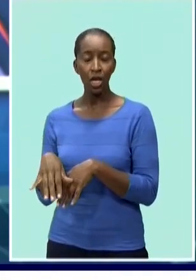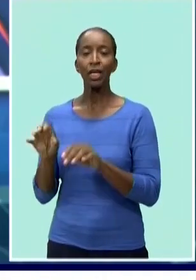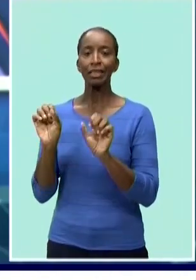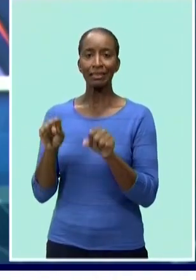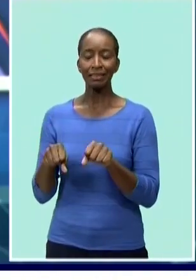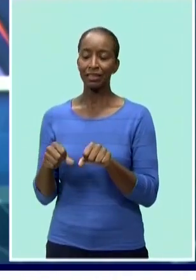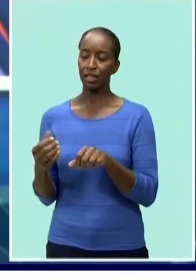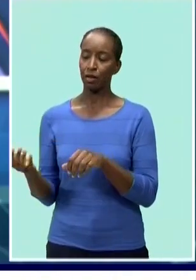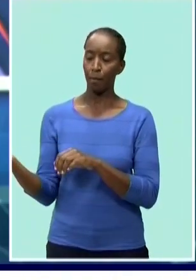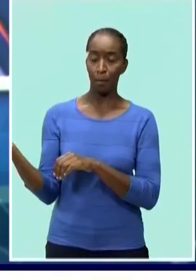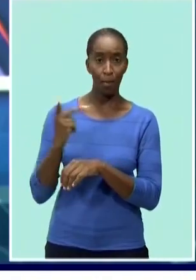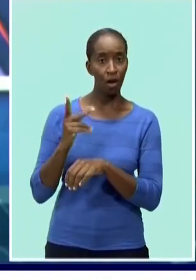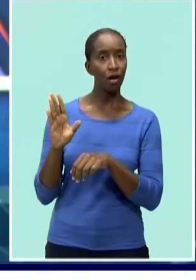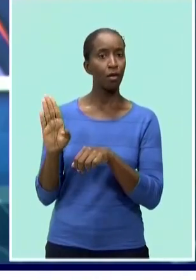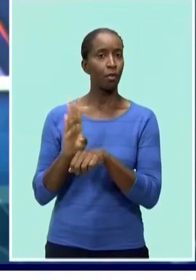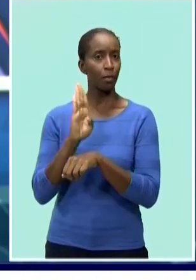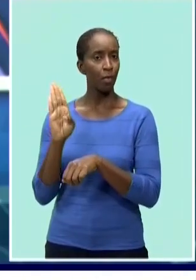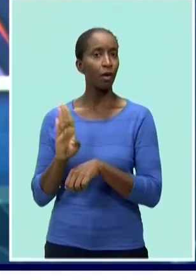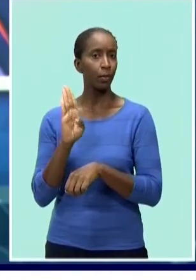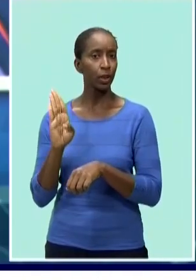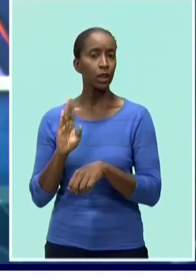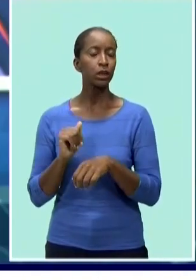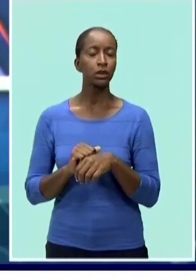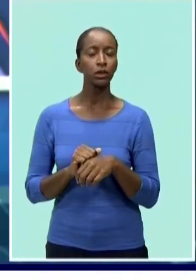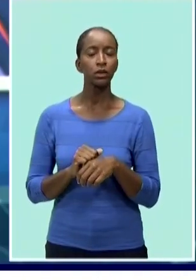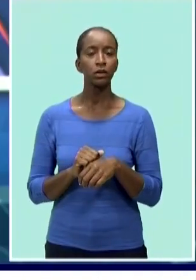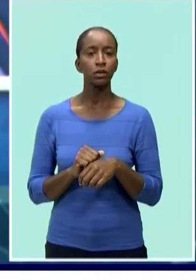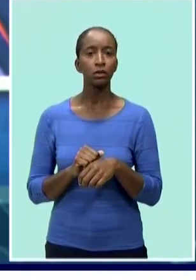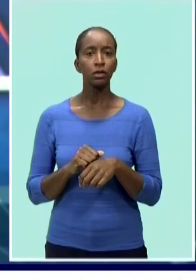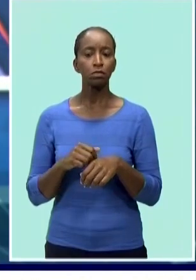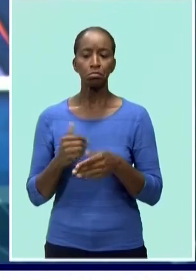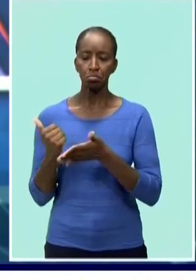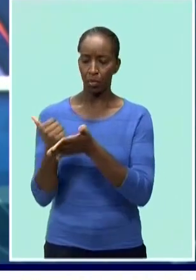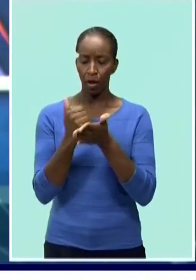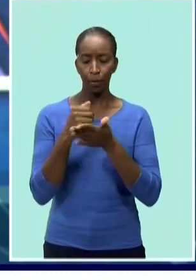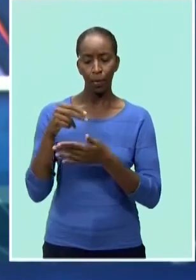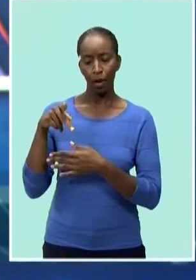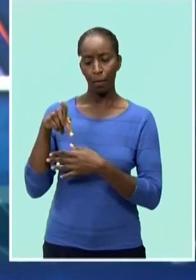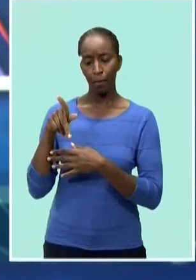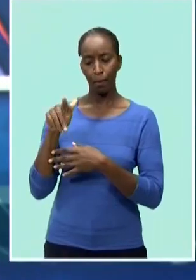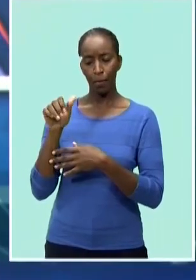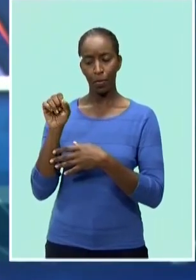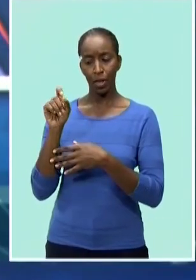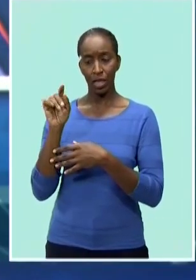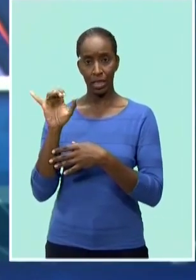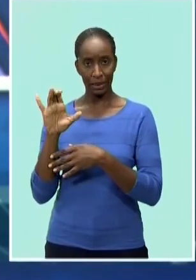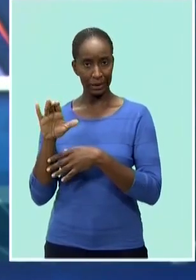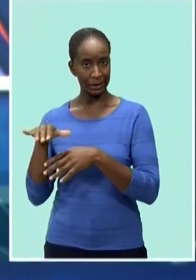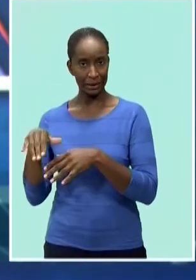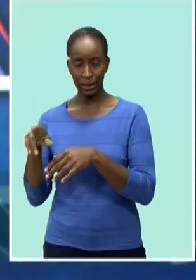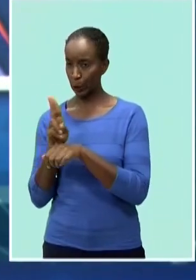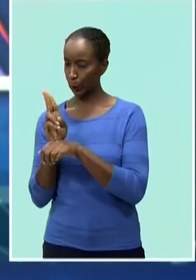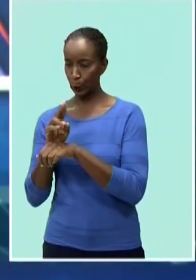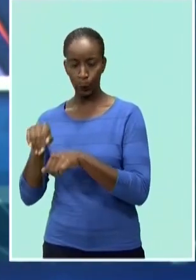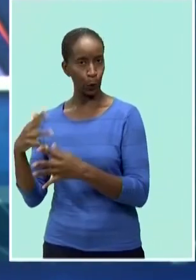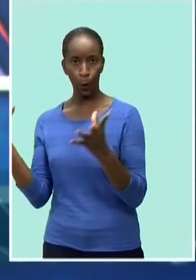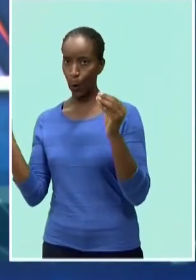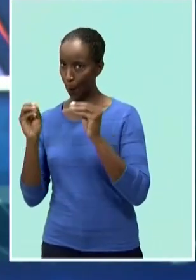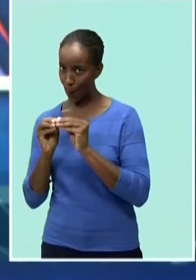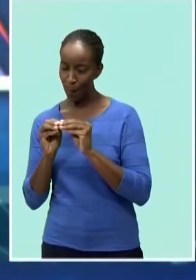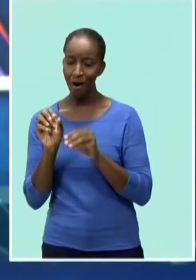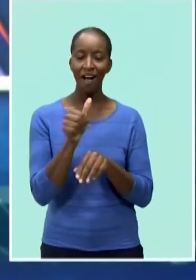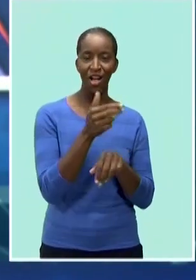a view to ensuring the transition from plastics is done in the best way possible. Now, it was also at that town hall meeting that